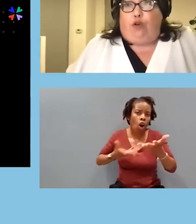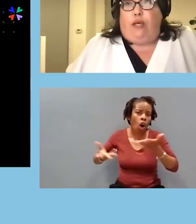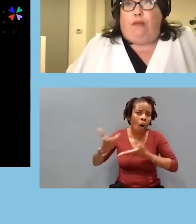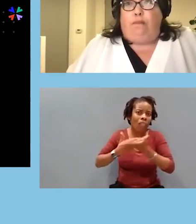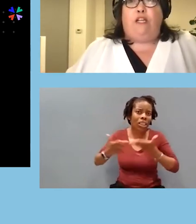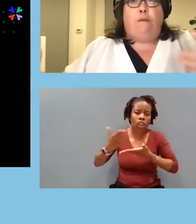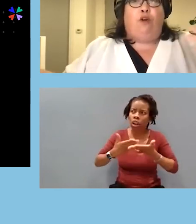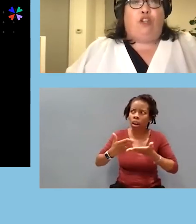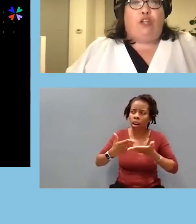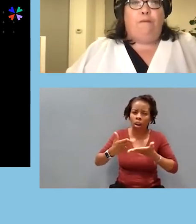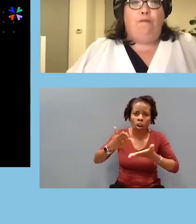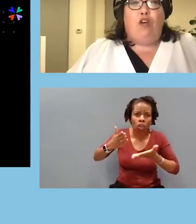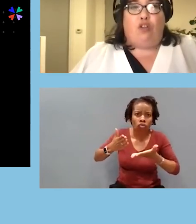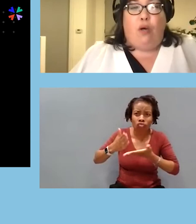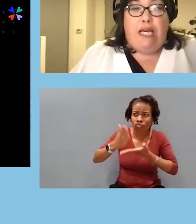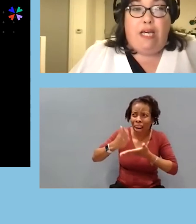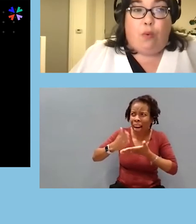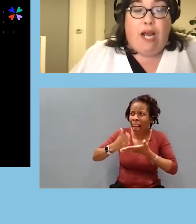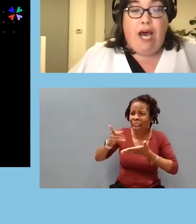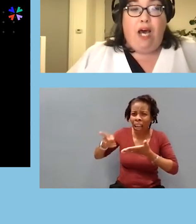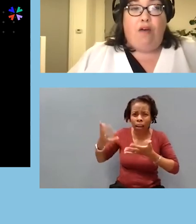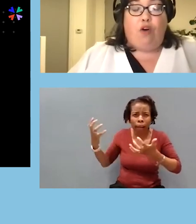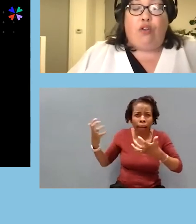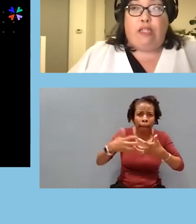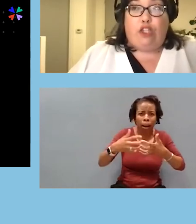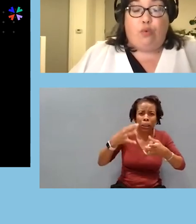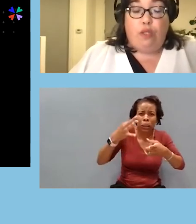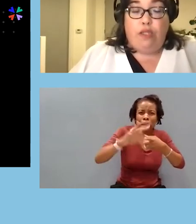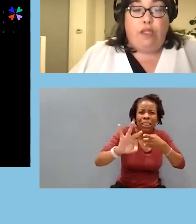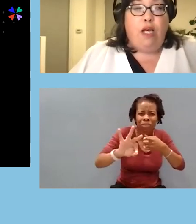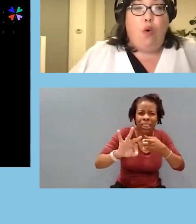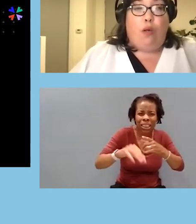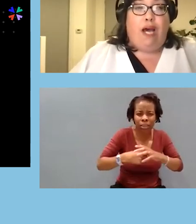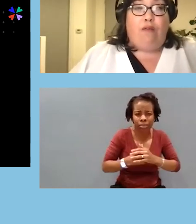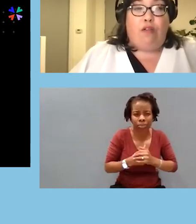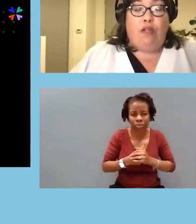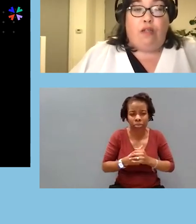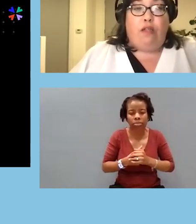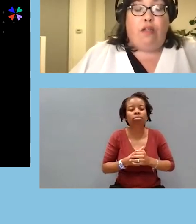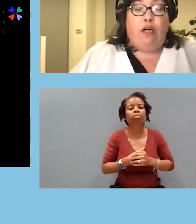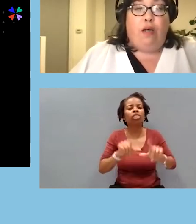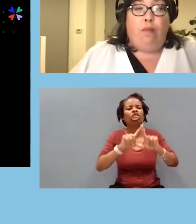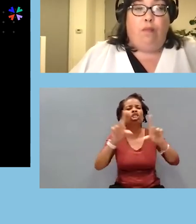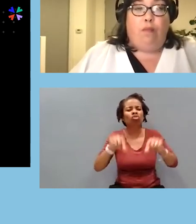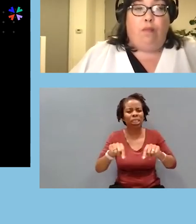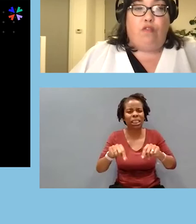epistemology, like crypt epistemology. So here we have on the screen, we have another